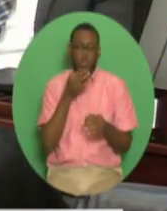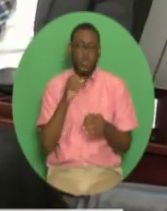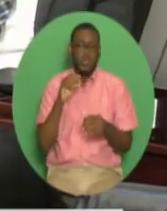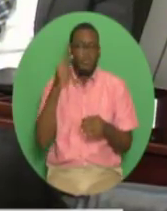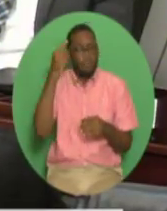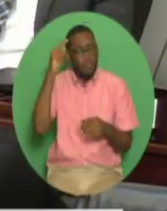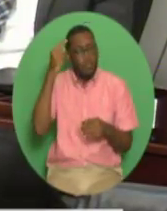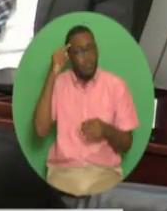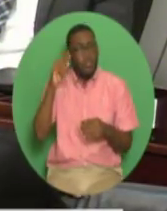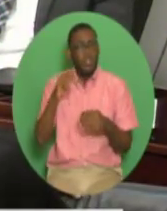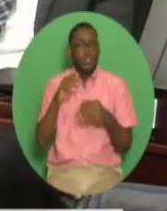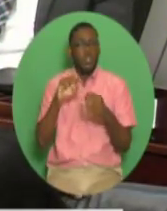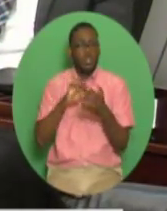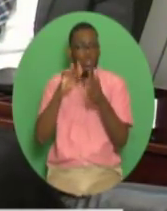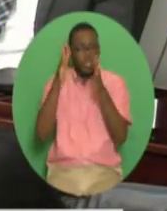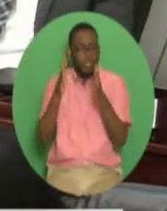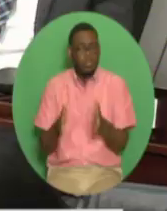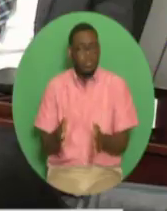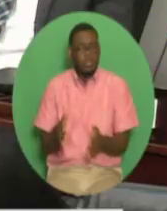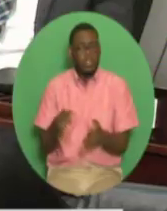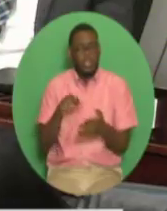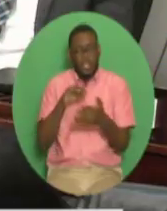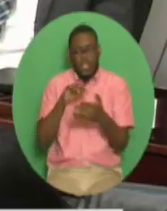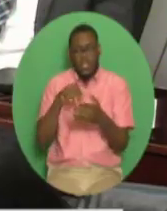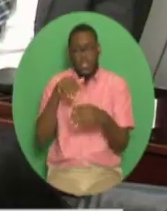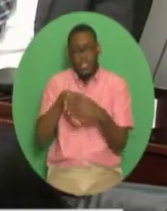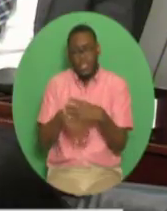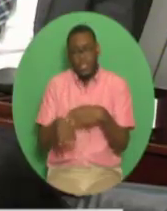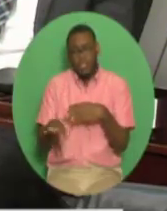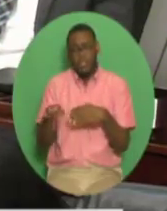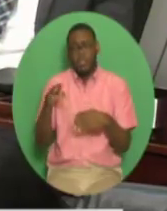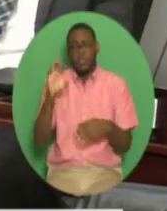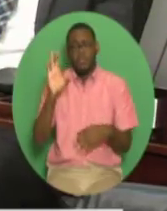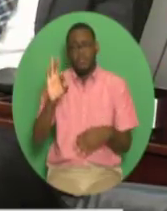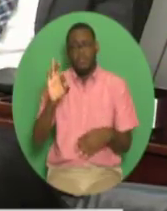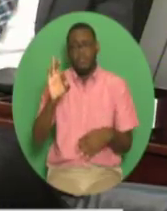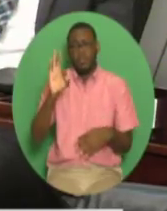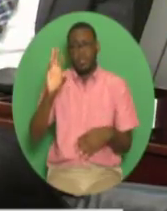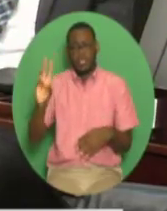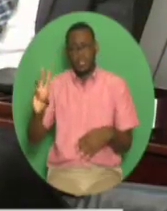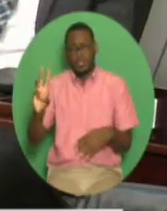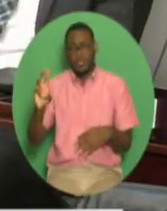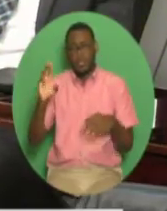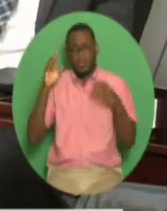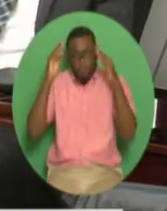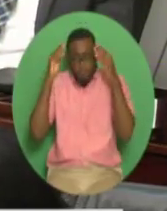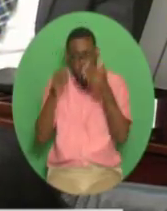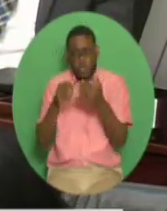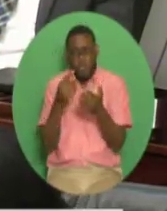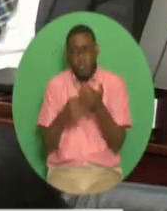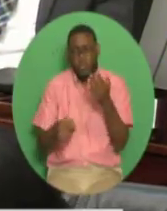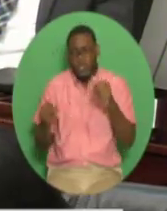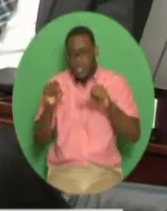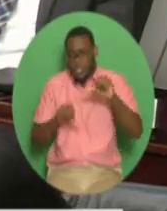6th form classes in many areas, including the areas of science and technology.